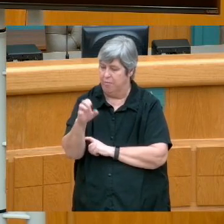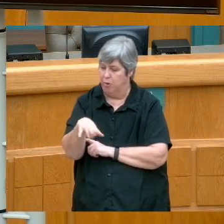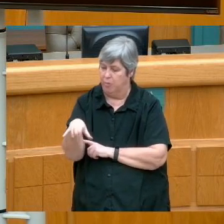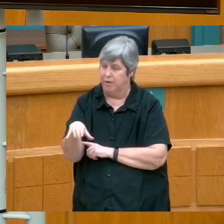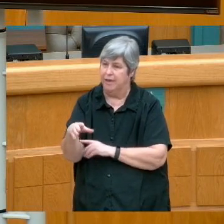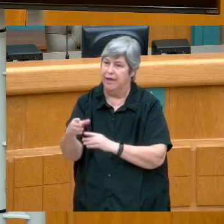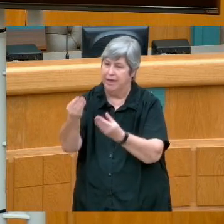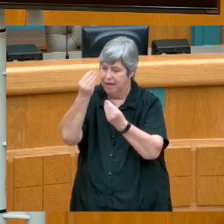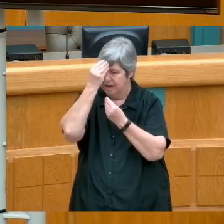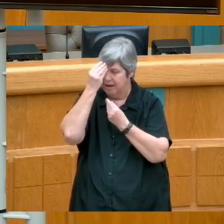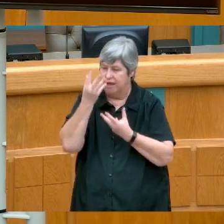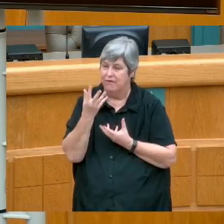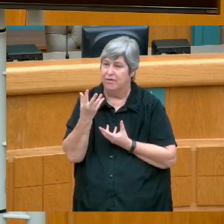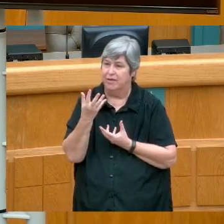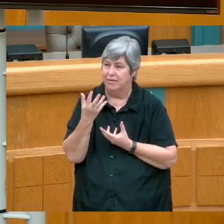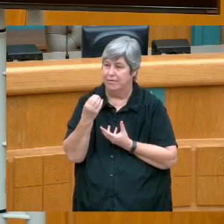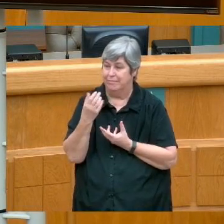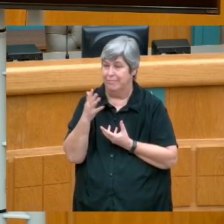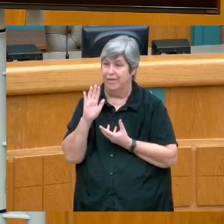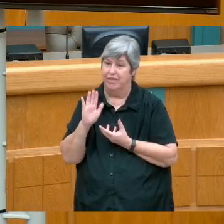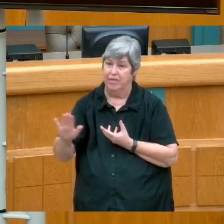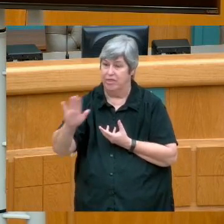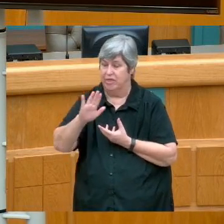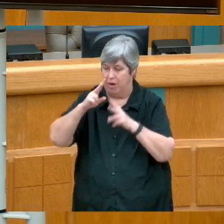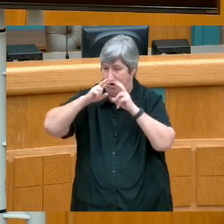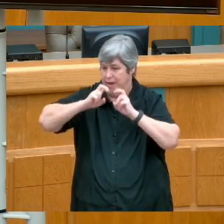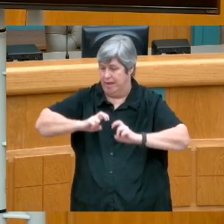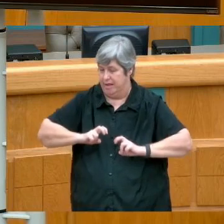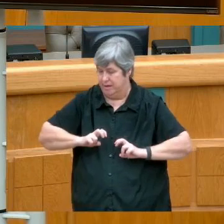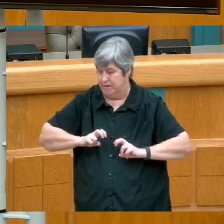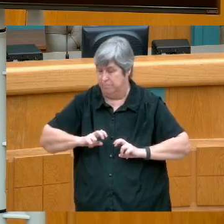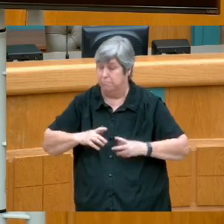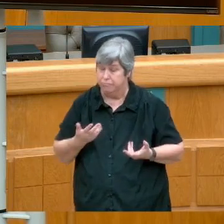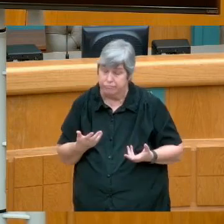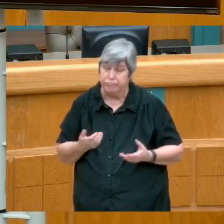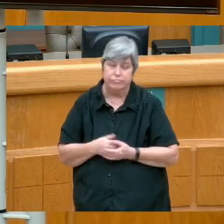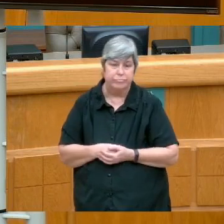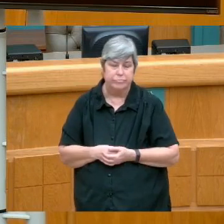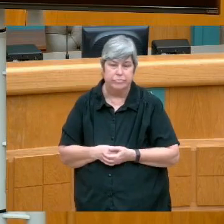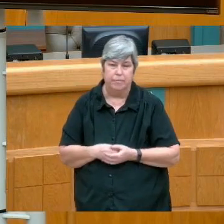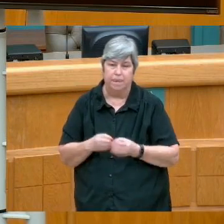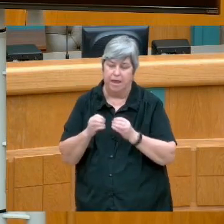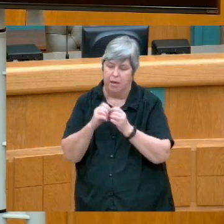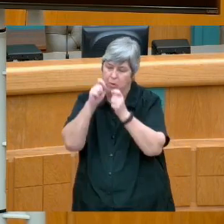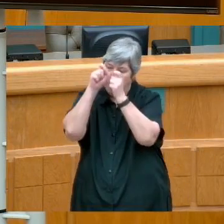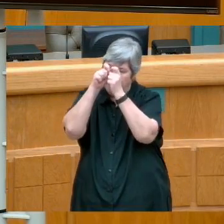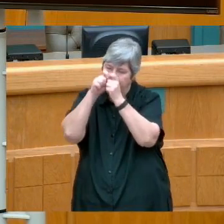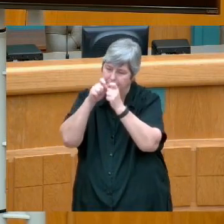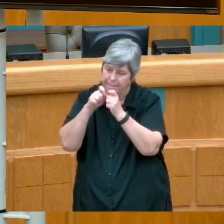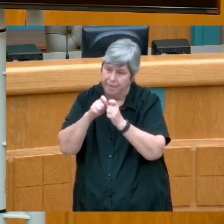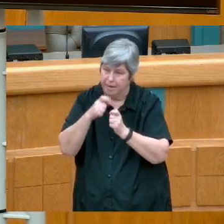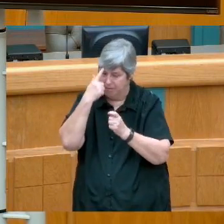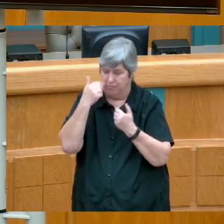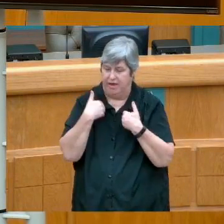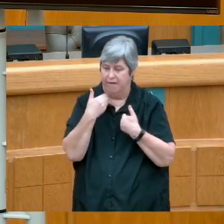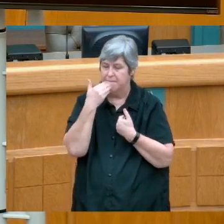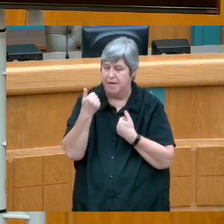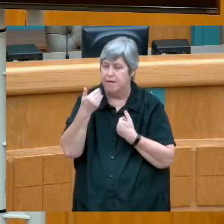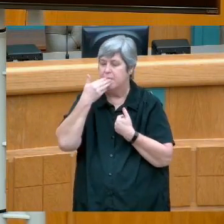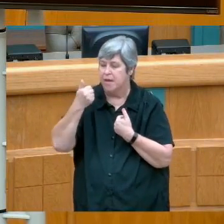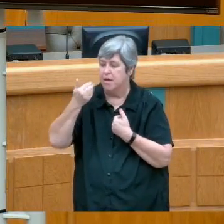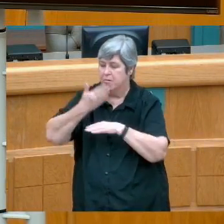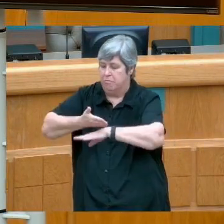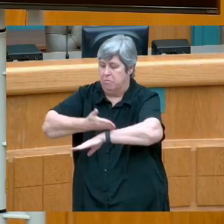a third rendition of their analysis. It's being more refined because we have better data.